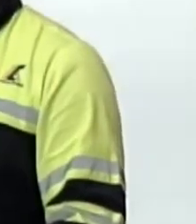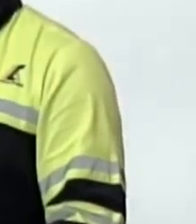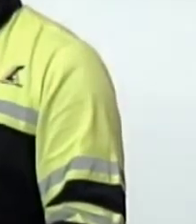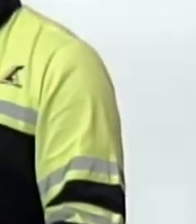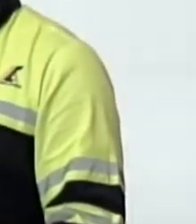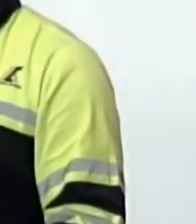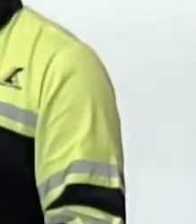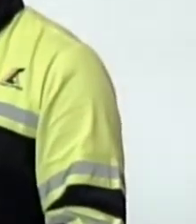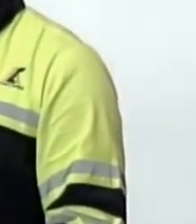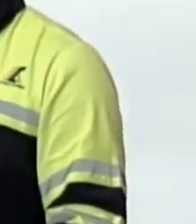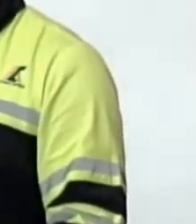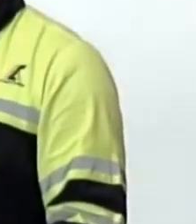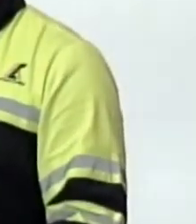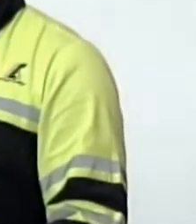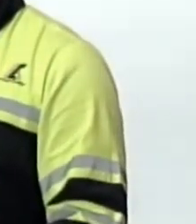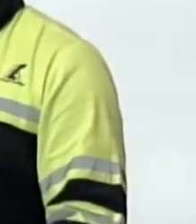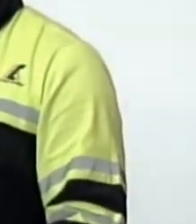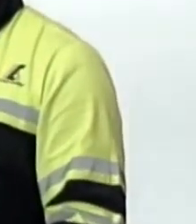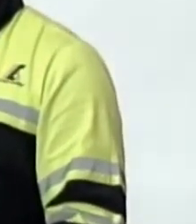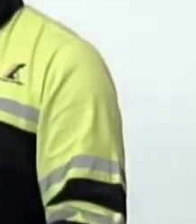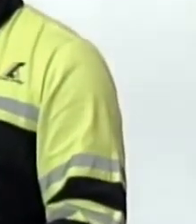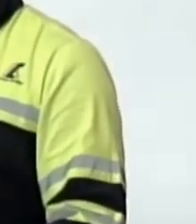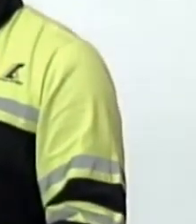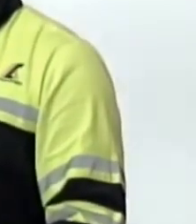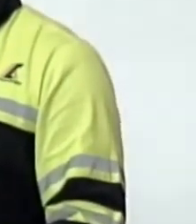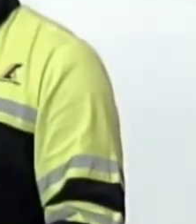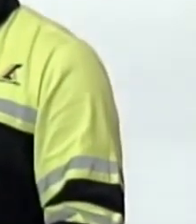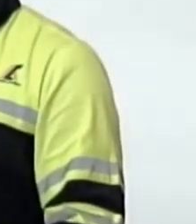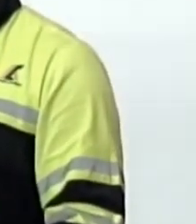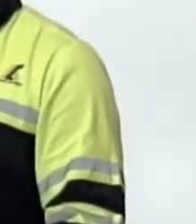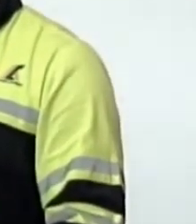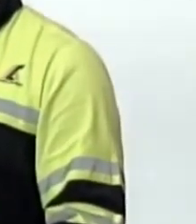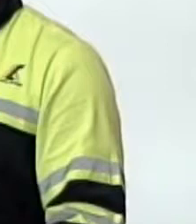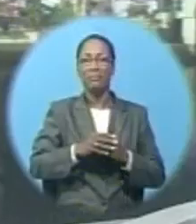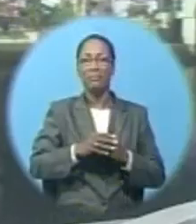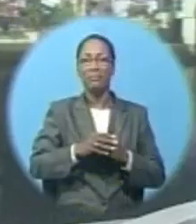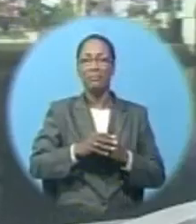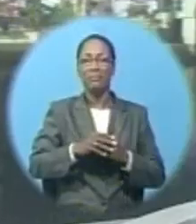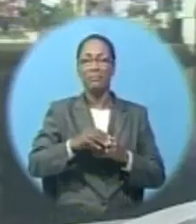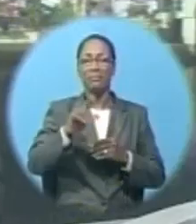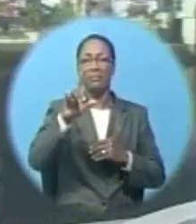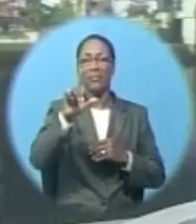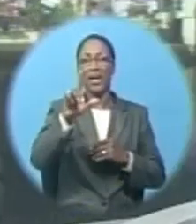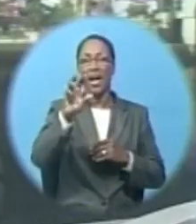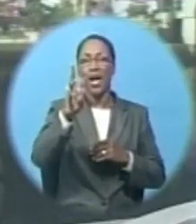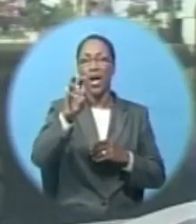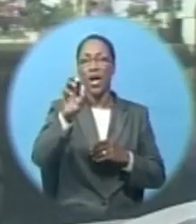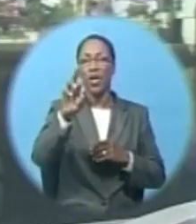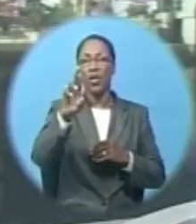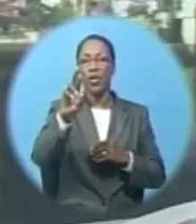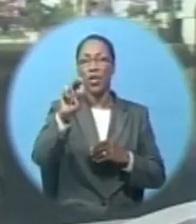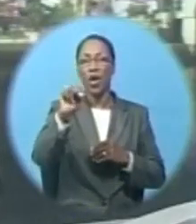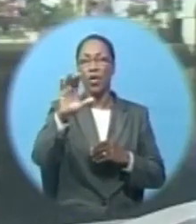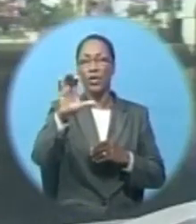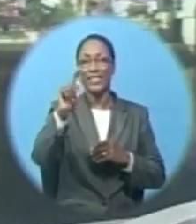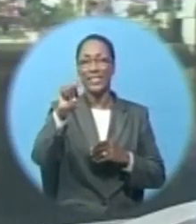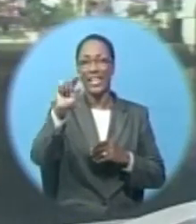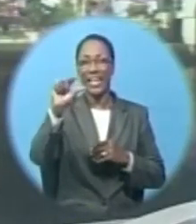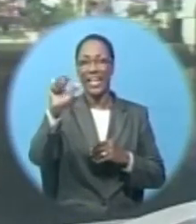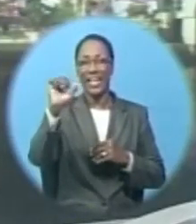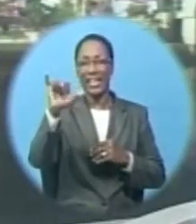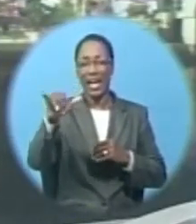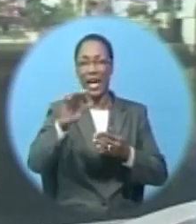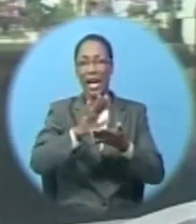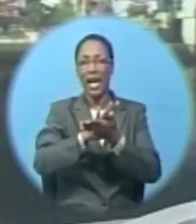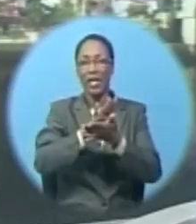safe and secure operation and engaging with the Barbadian community. Lawrence Tigay Primary celebrated its